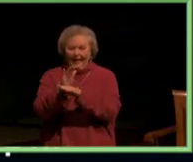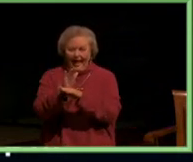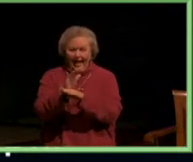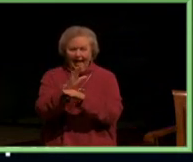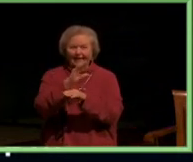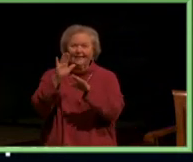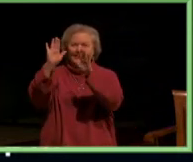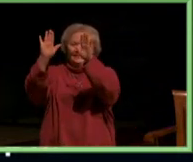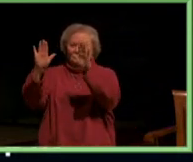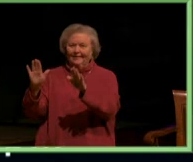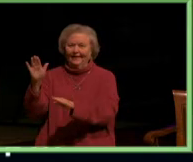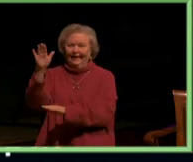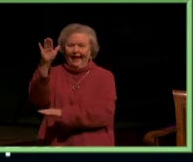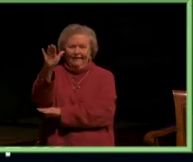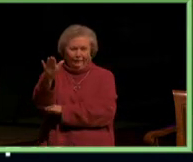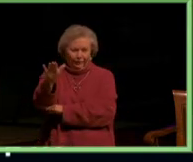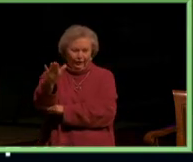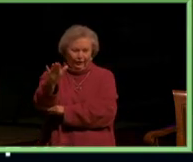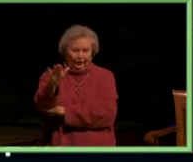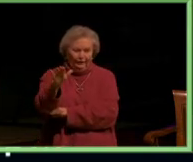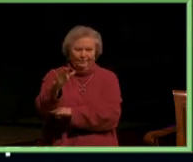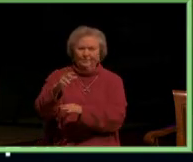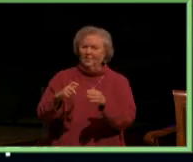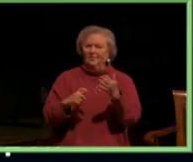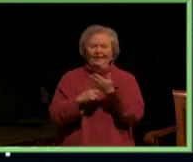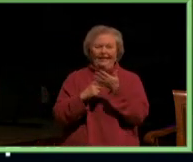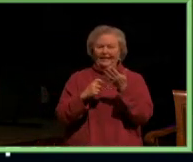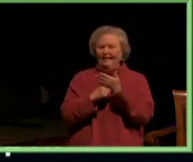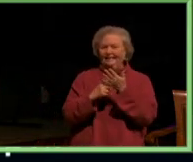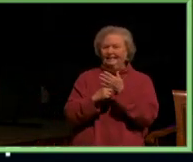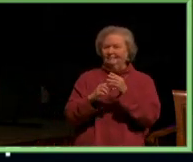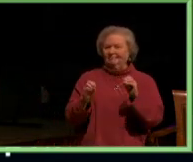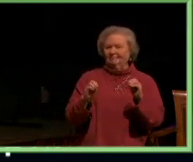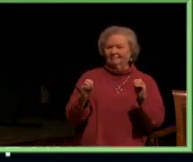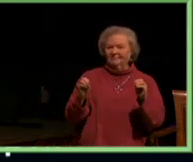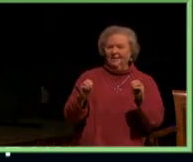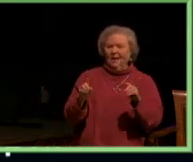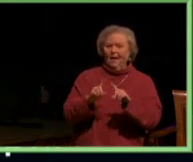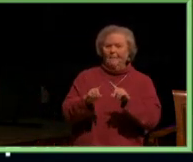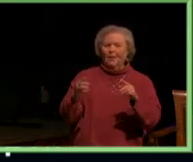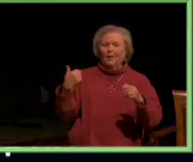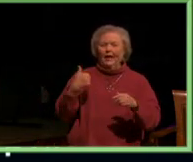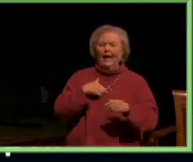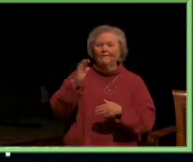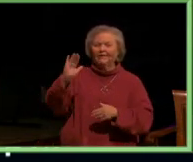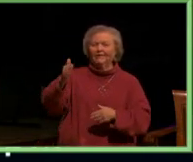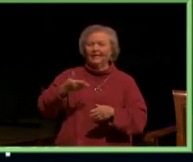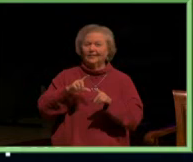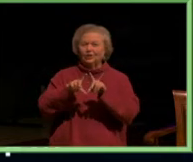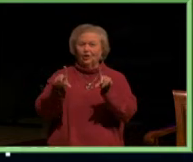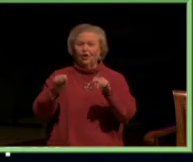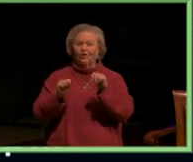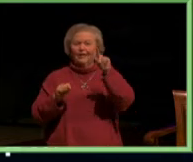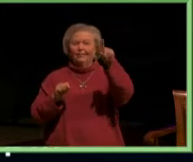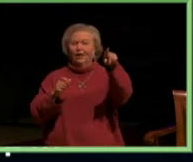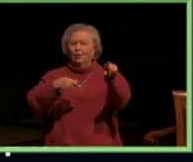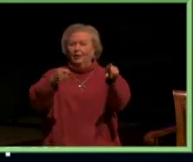are required, and we have invitations at the information desk if you want to grab some and hand them out to friends to join us.